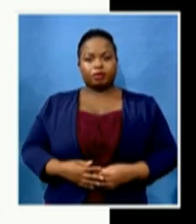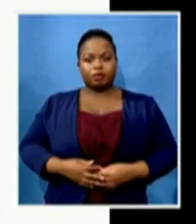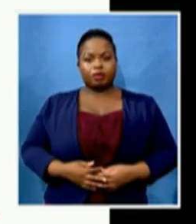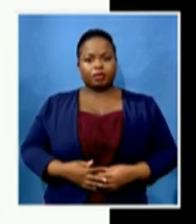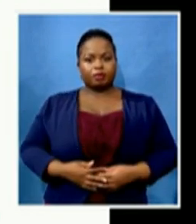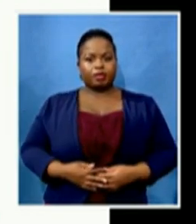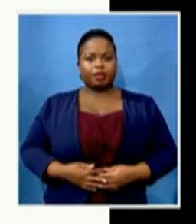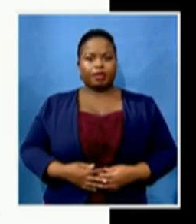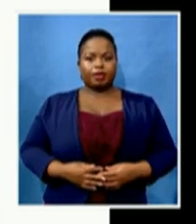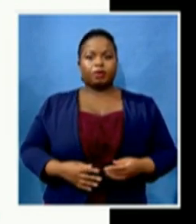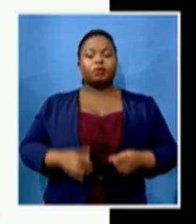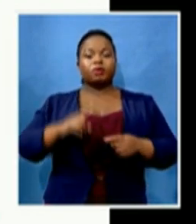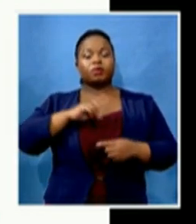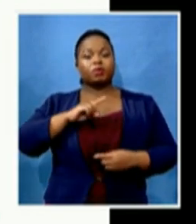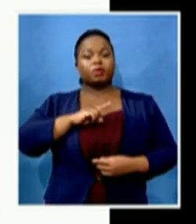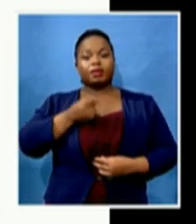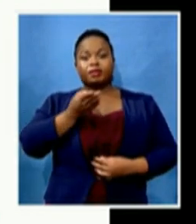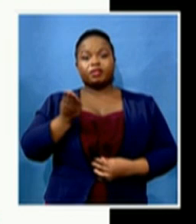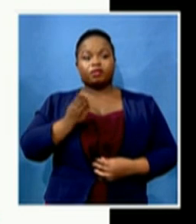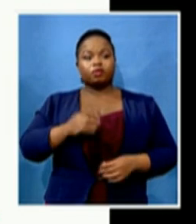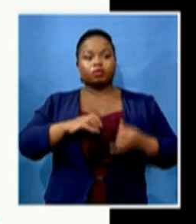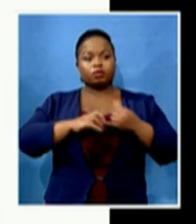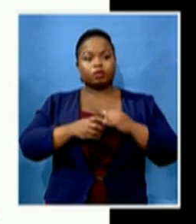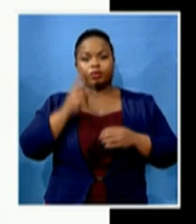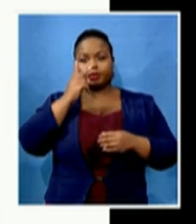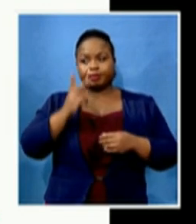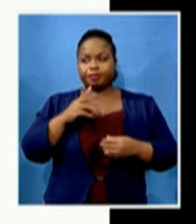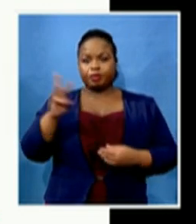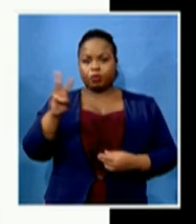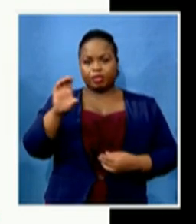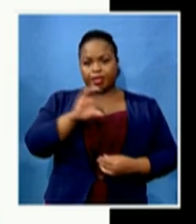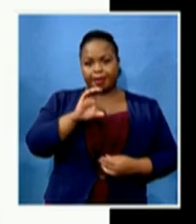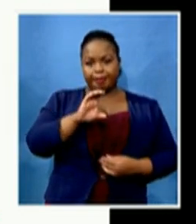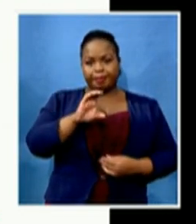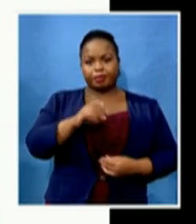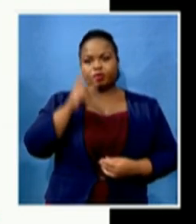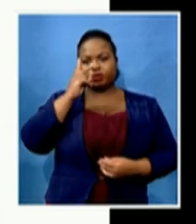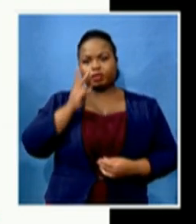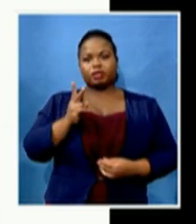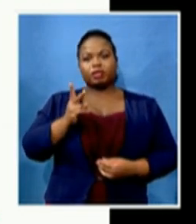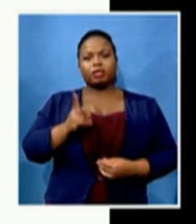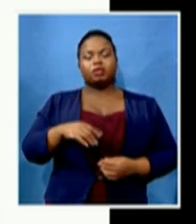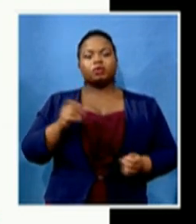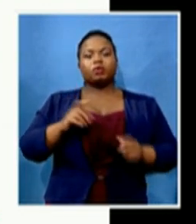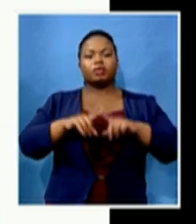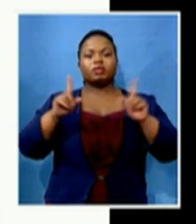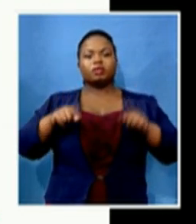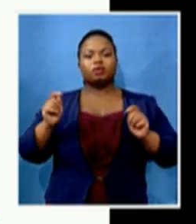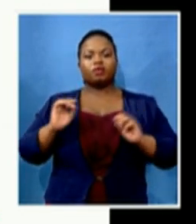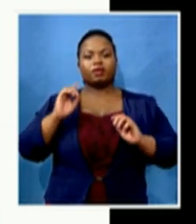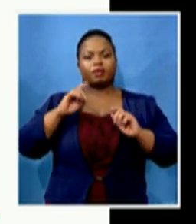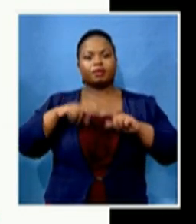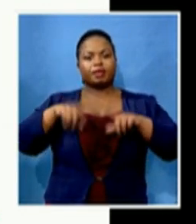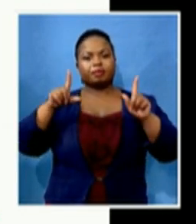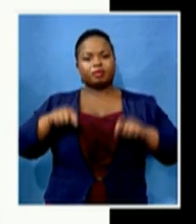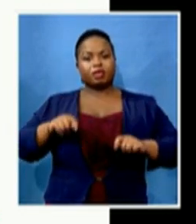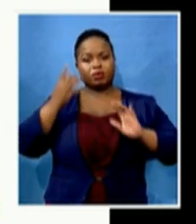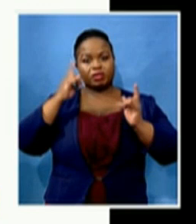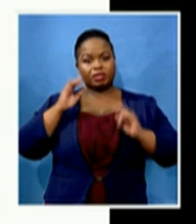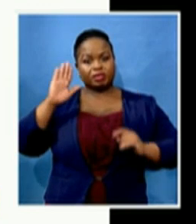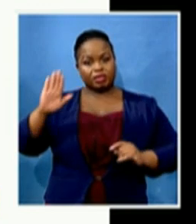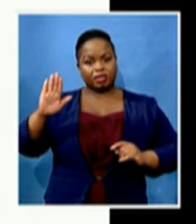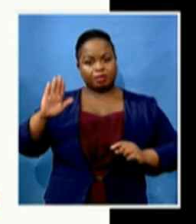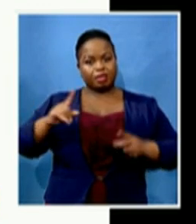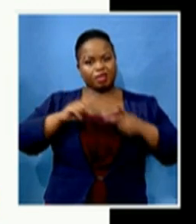the Western Cape, and you can see what the effect of the city of Cape Town is relative to those other municipalities. And this is just a picture